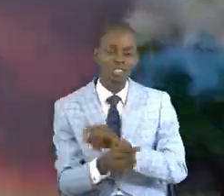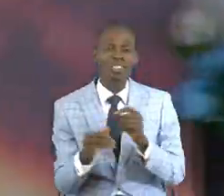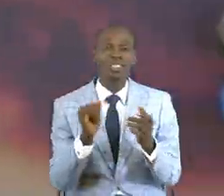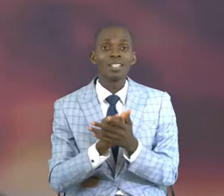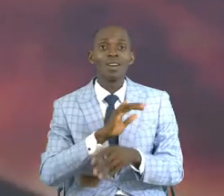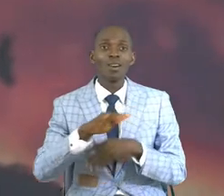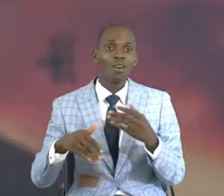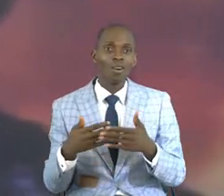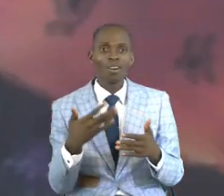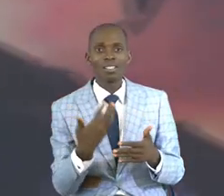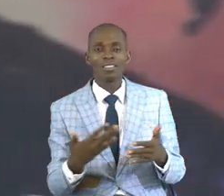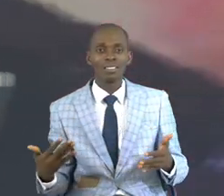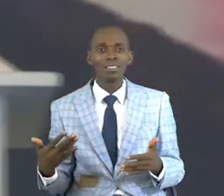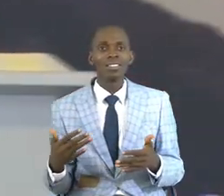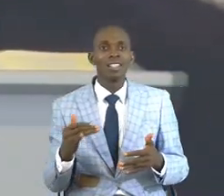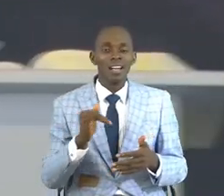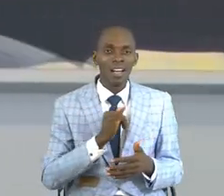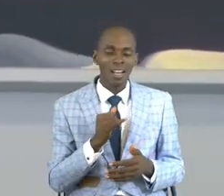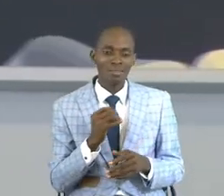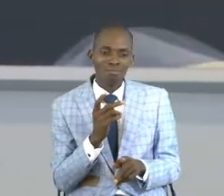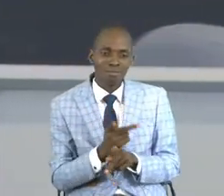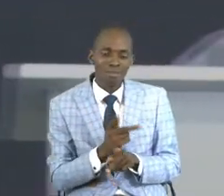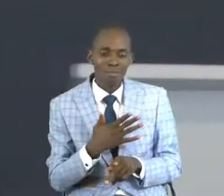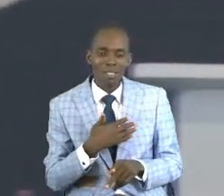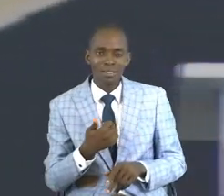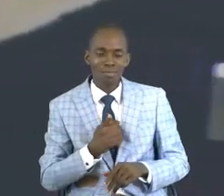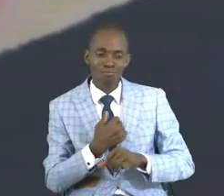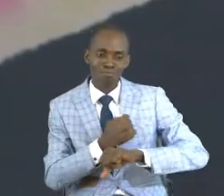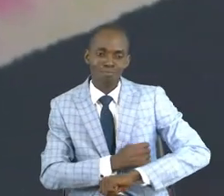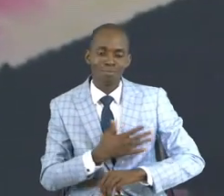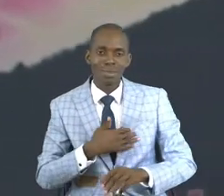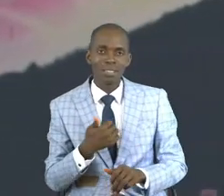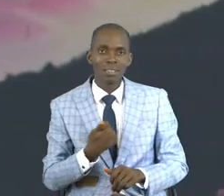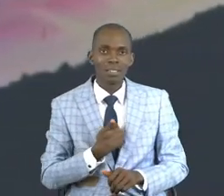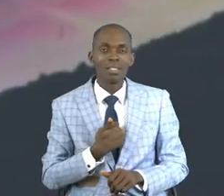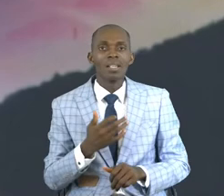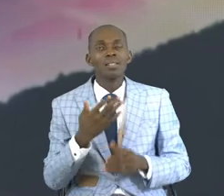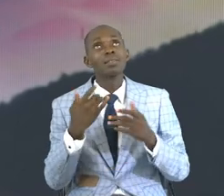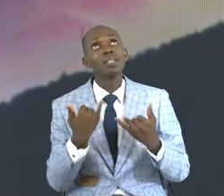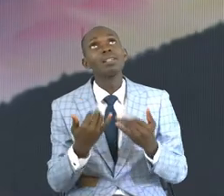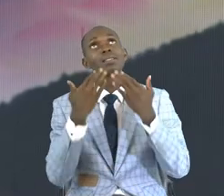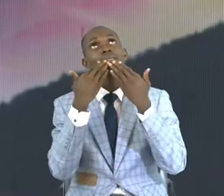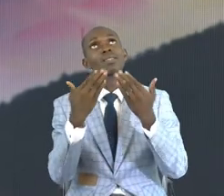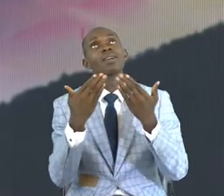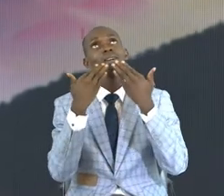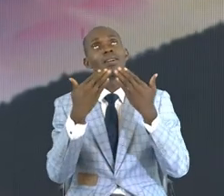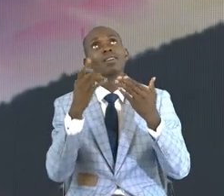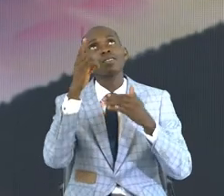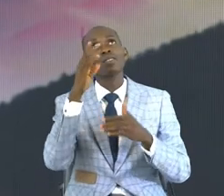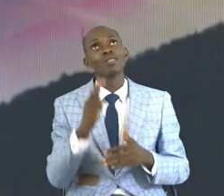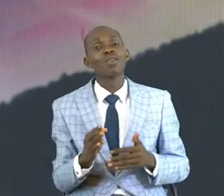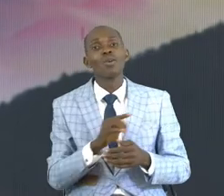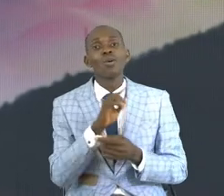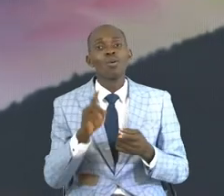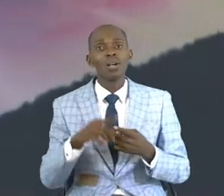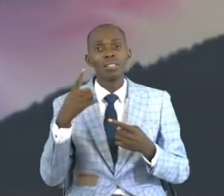keep myself, I protect myself, I preserve myself. Thank God, thank God, thank God. And even when the retreat finishes